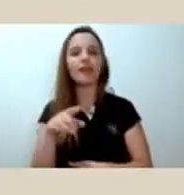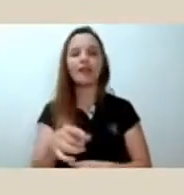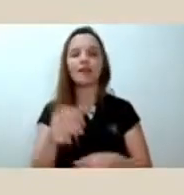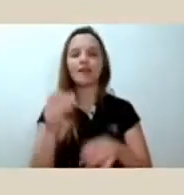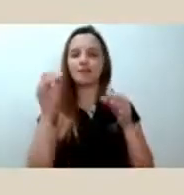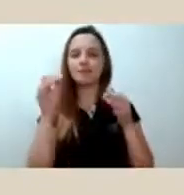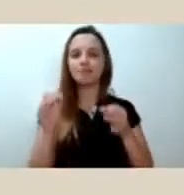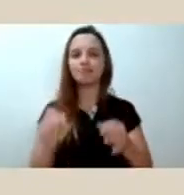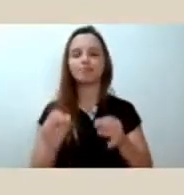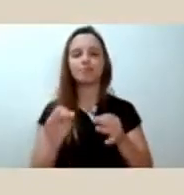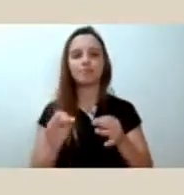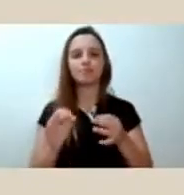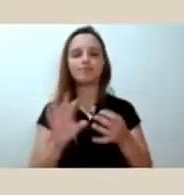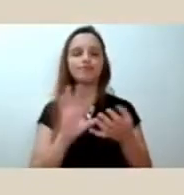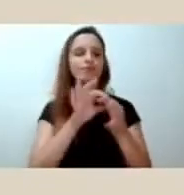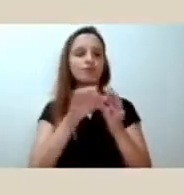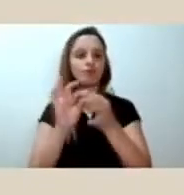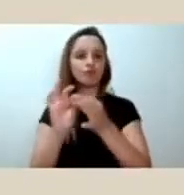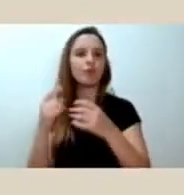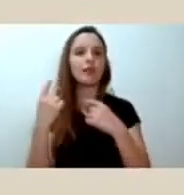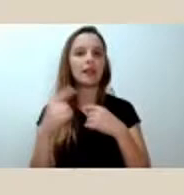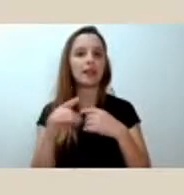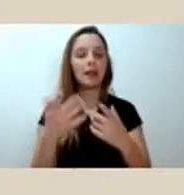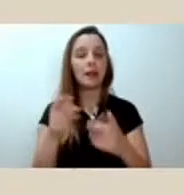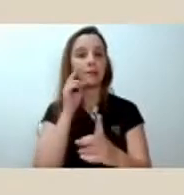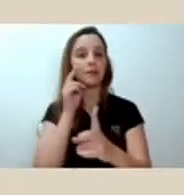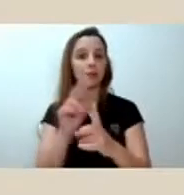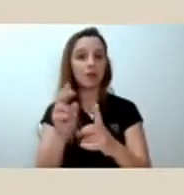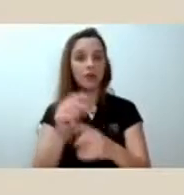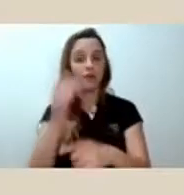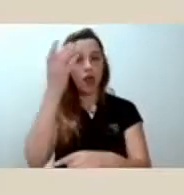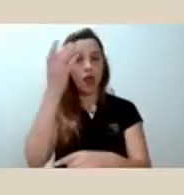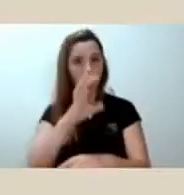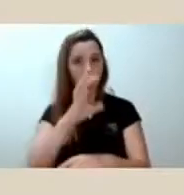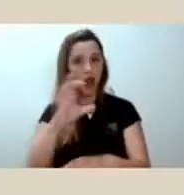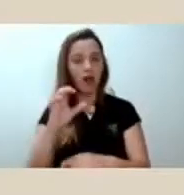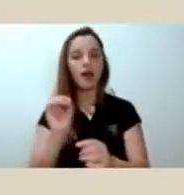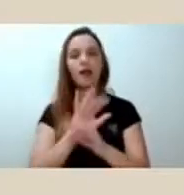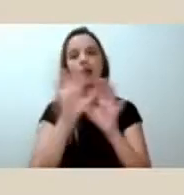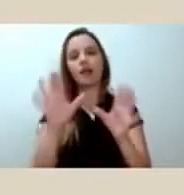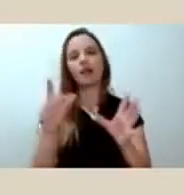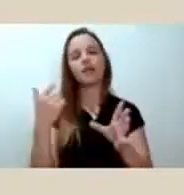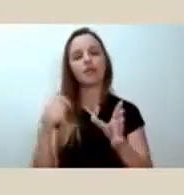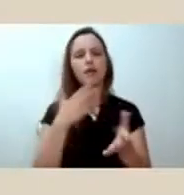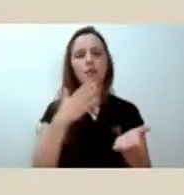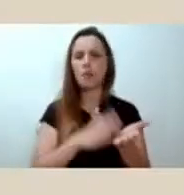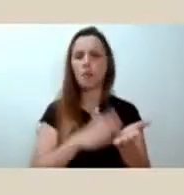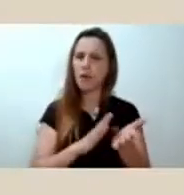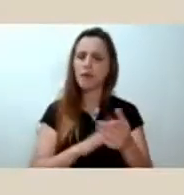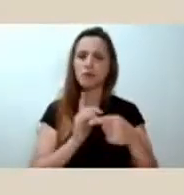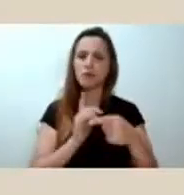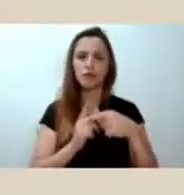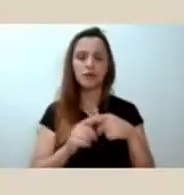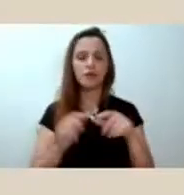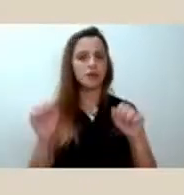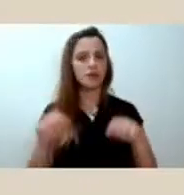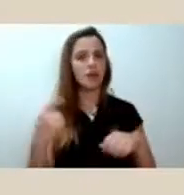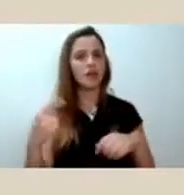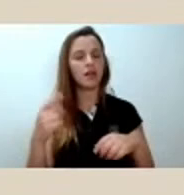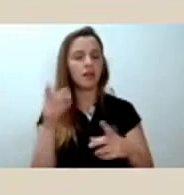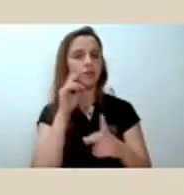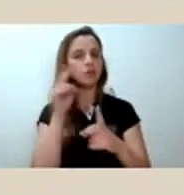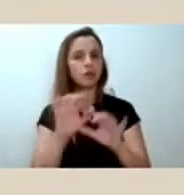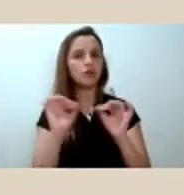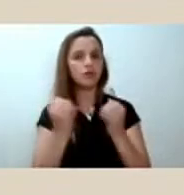makes sense from a neuroscientific perspective. And clearly there's a lot of positive evidence for that from a sociological perspective as well.